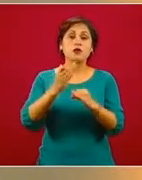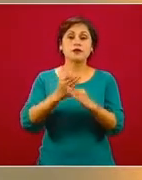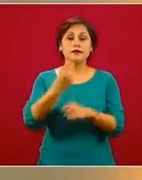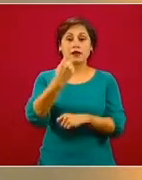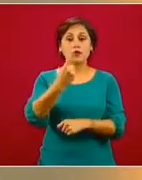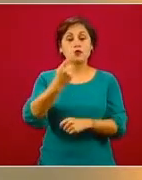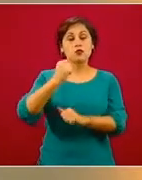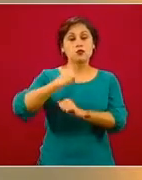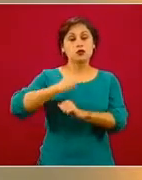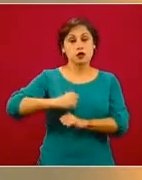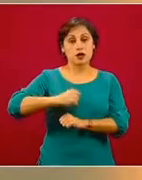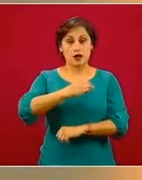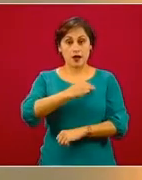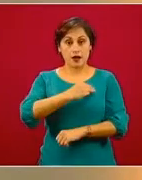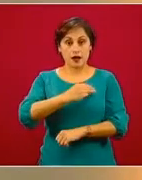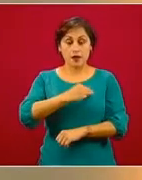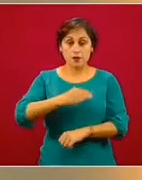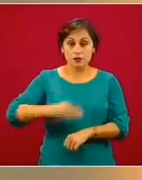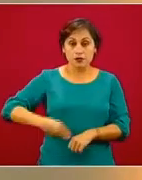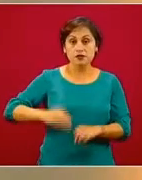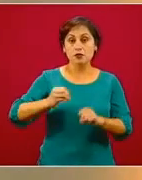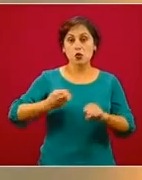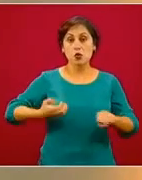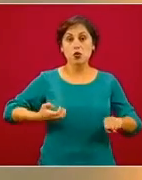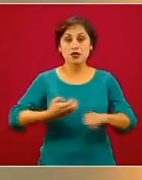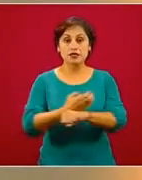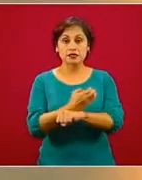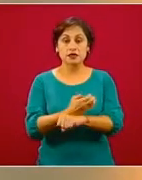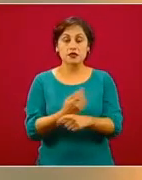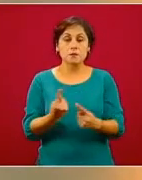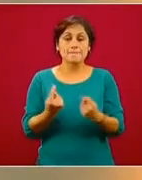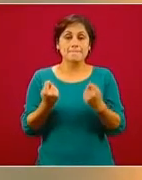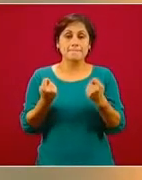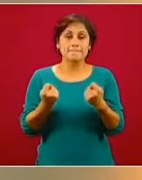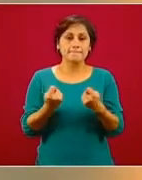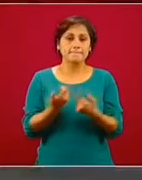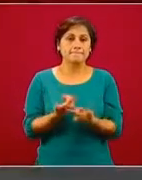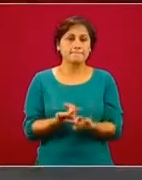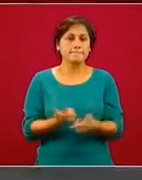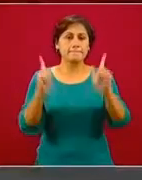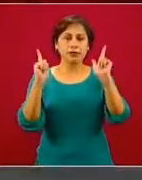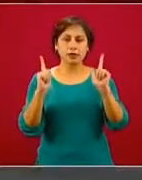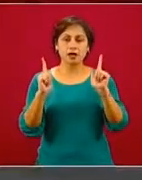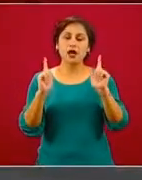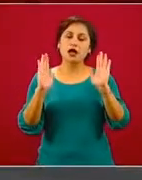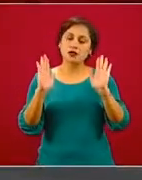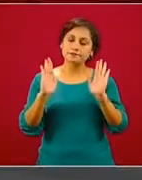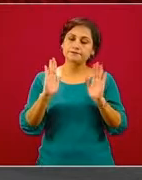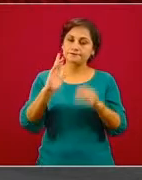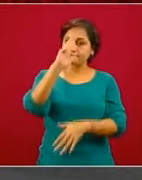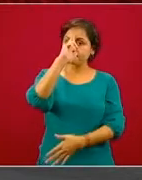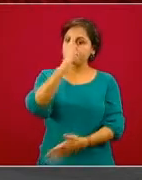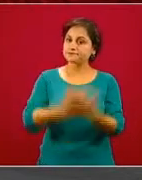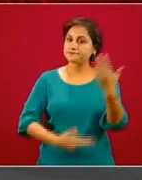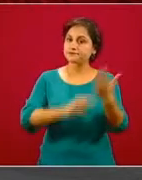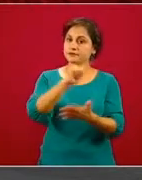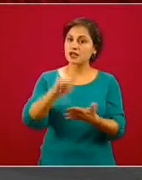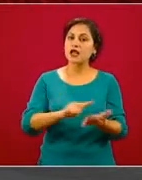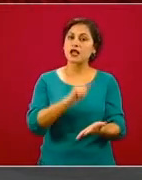a decision against that and does not follow those restrictions, they will be violating the